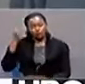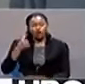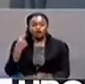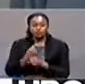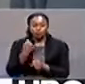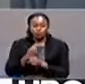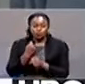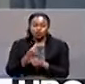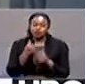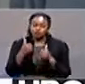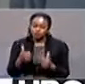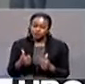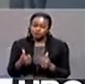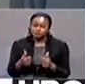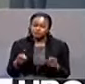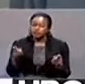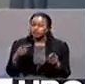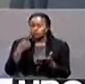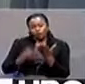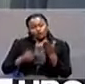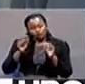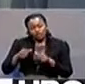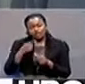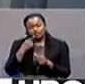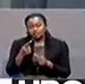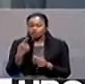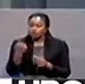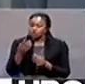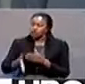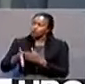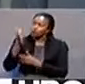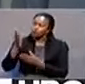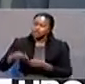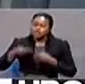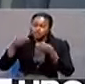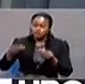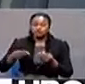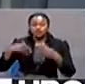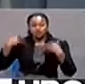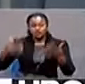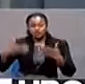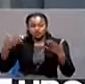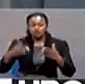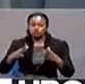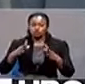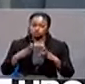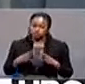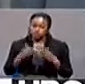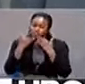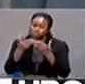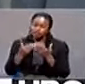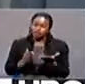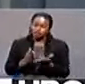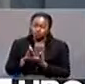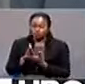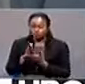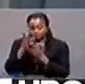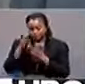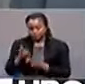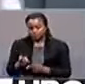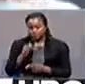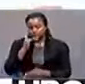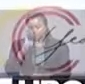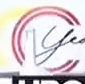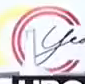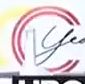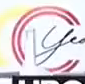contribution. What we can say now is that may God grant him eternal rest. Thank you, Right Honorable Speaker. Thank you very